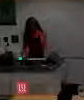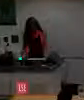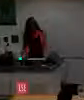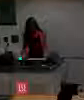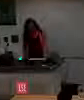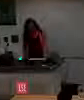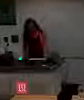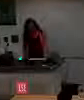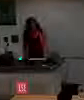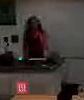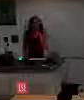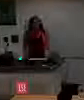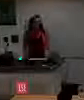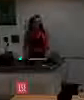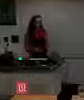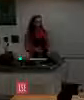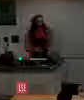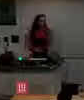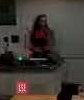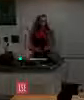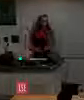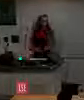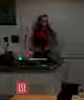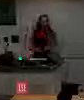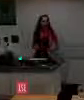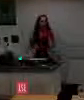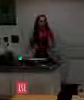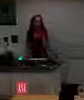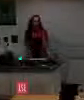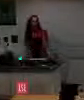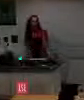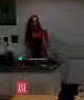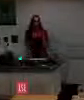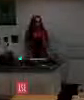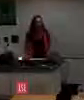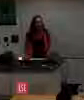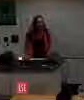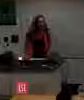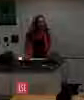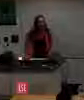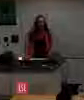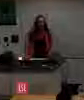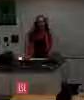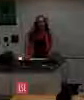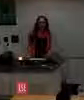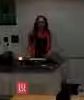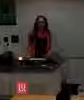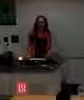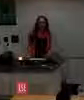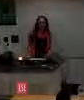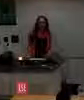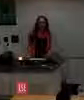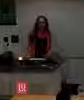And that has to build on the kind of things that we already know about how inequalities have existed,